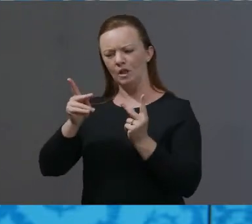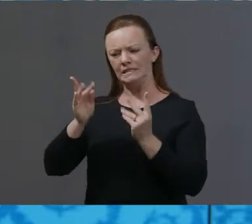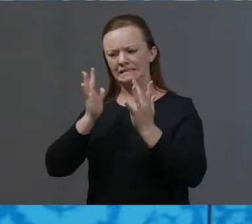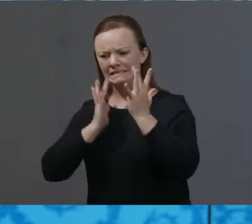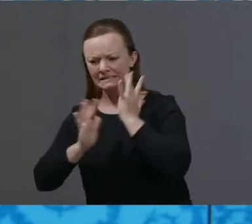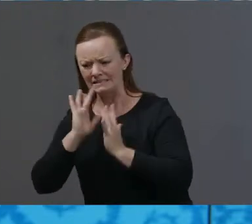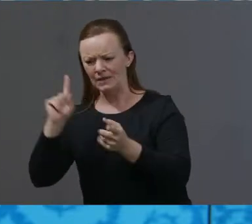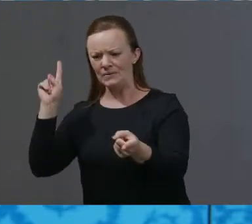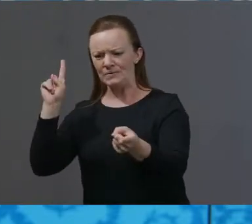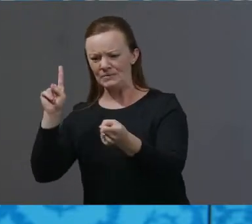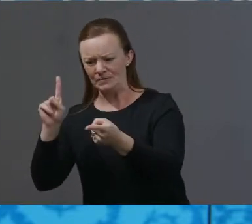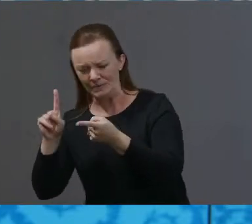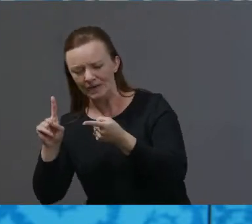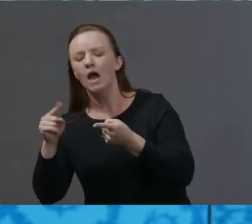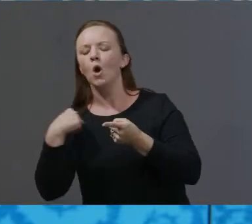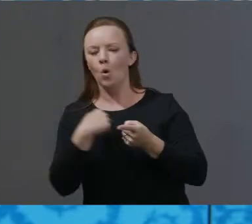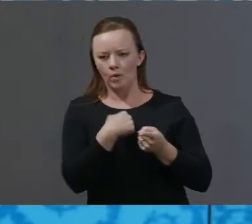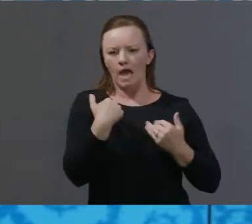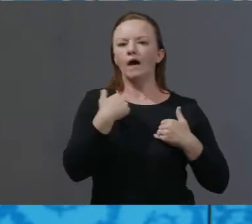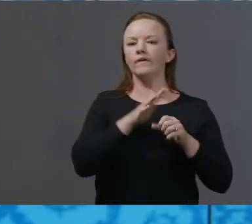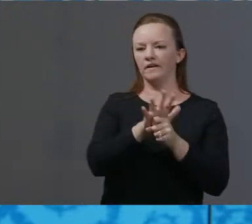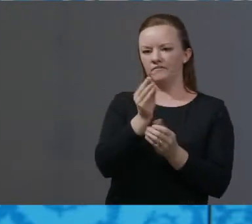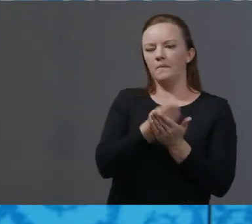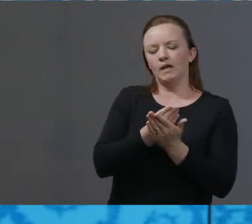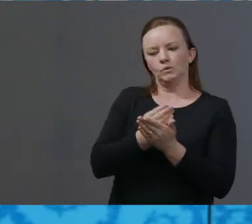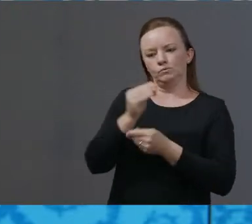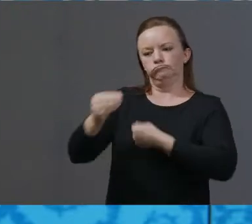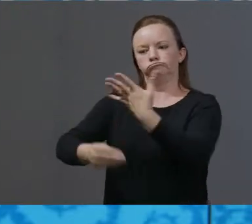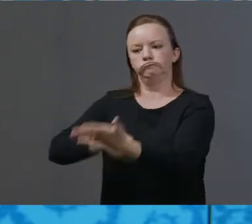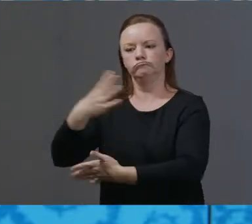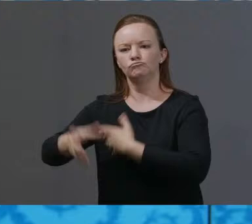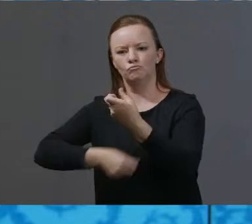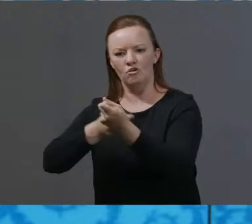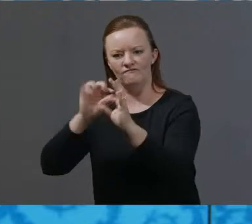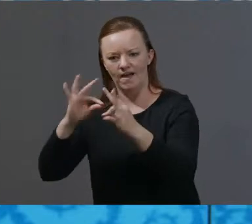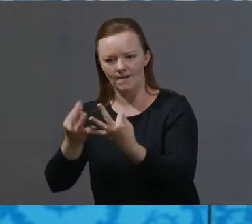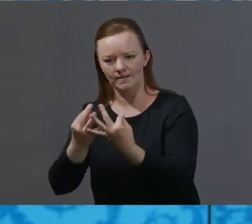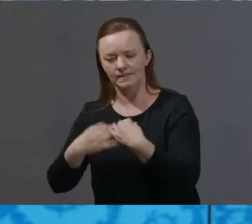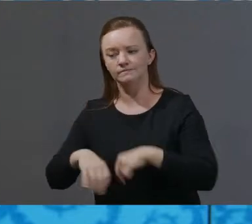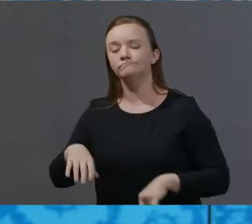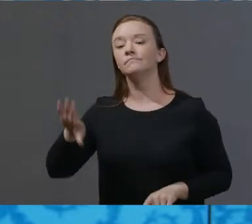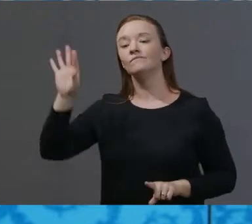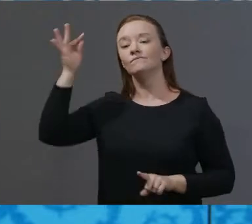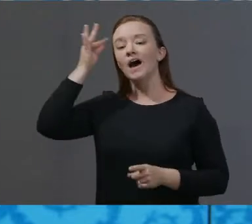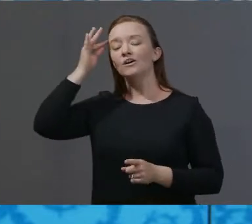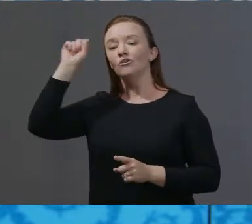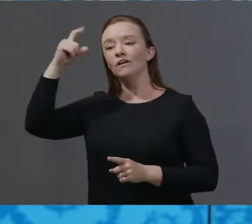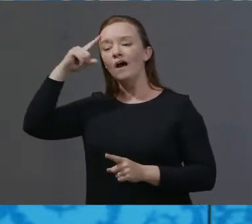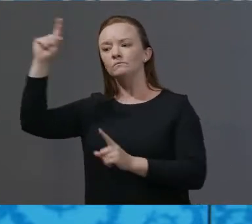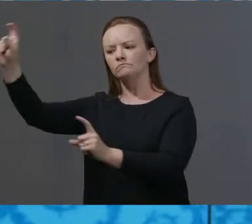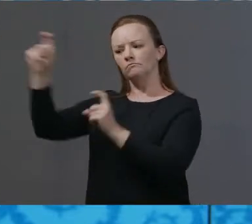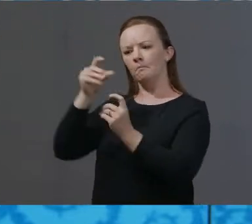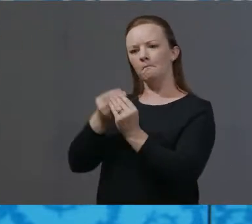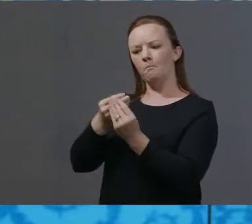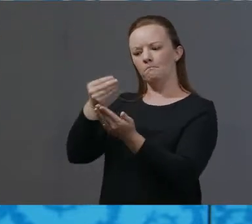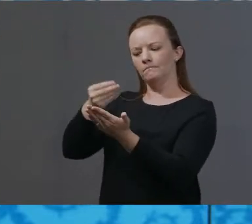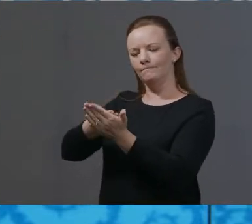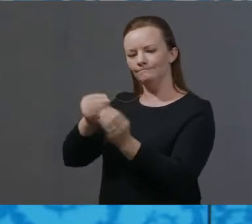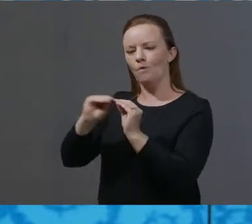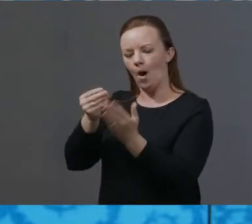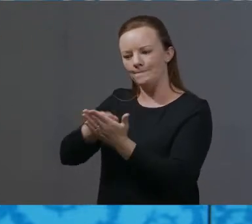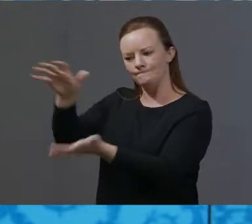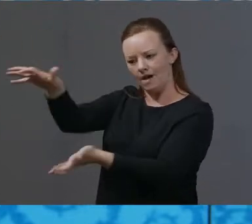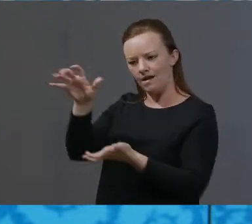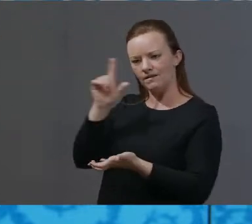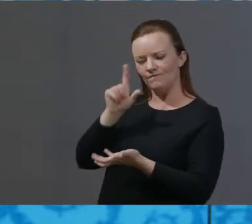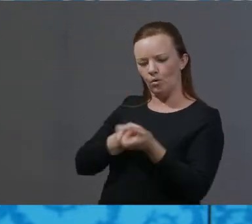We're grateful to the federal government for strengthening that social safety net. We are having conversations with